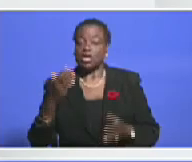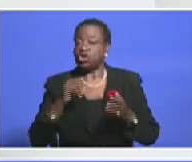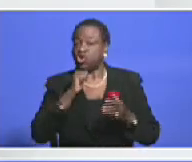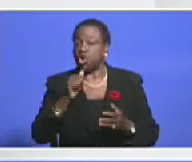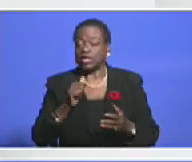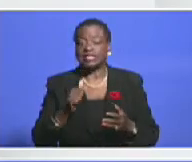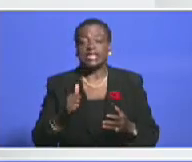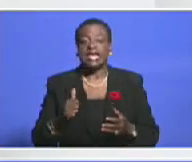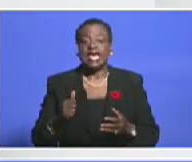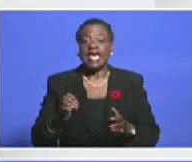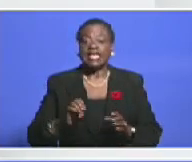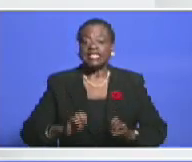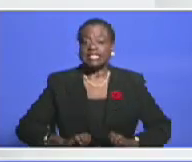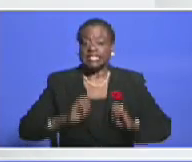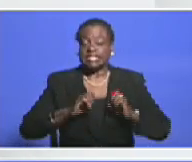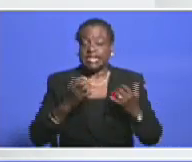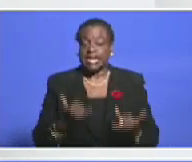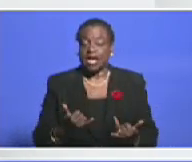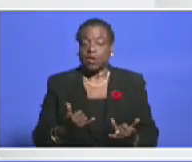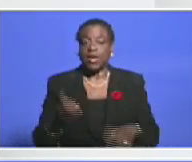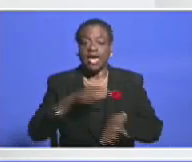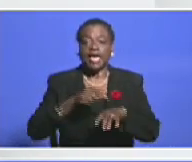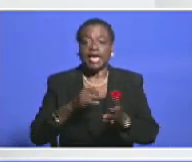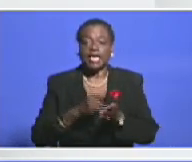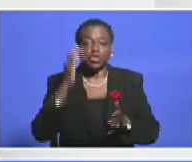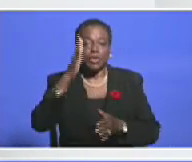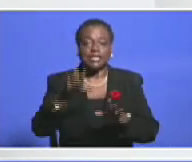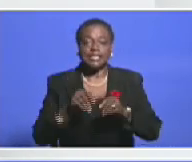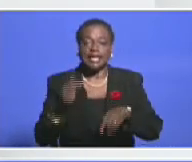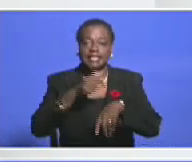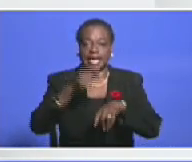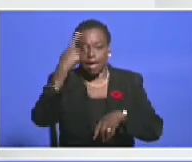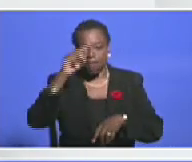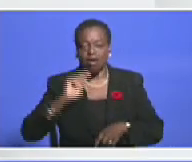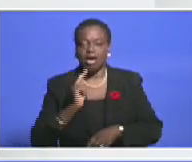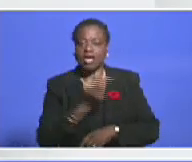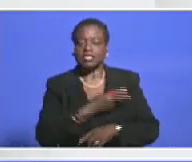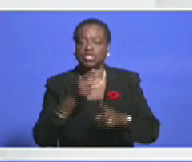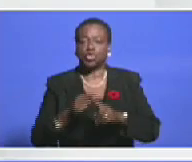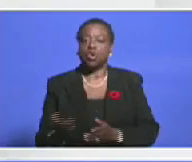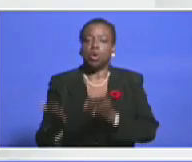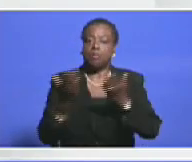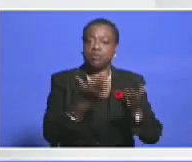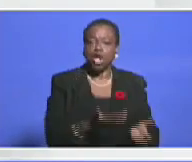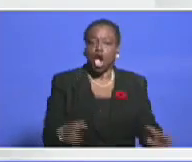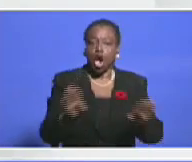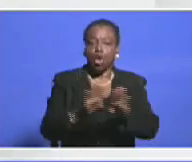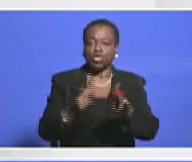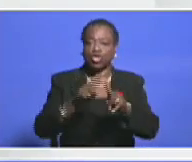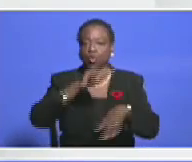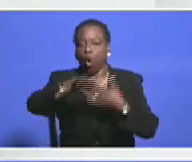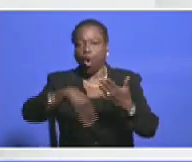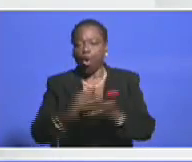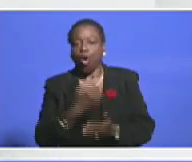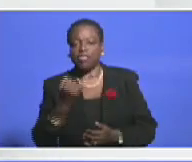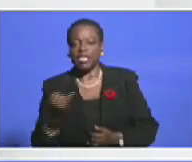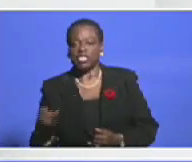immigration department. It will take time for us to, I think, bring closure to all of the issues that may